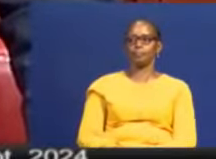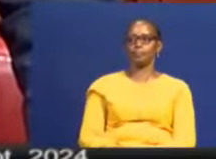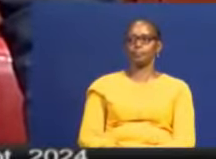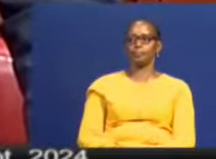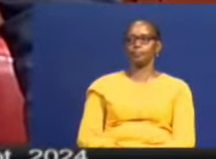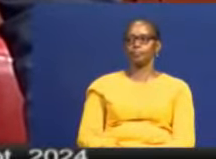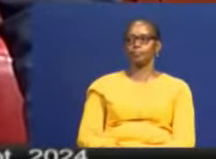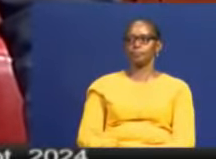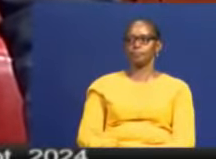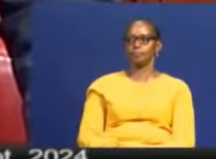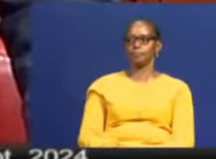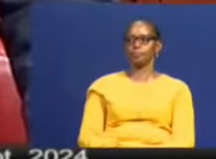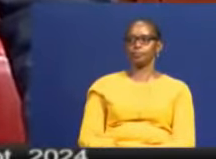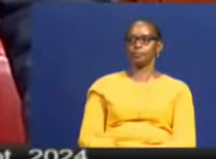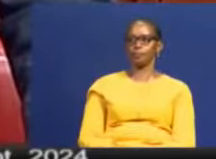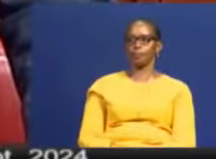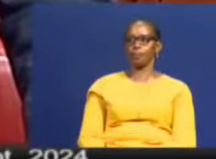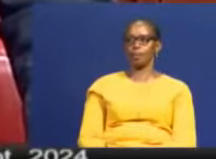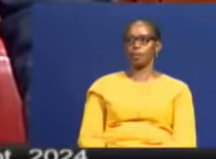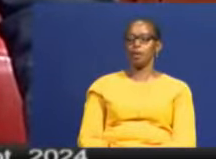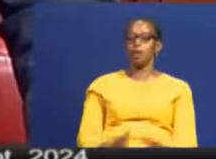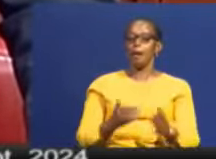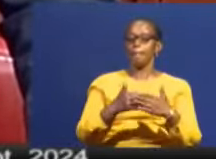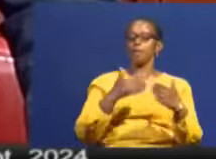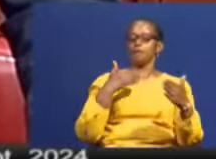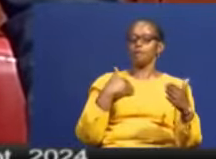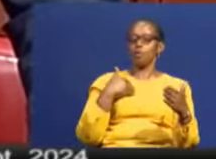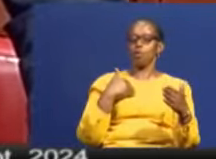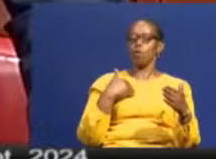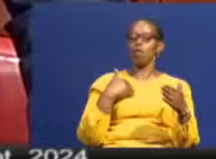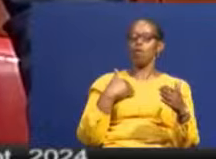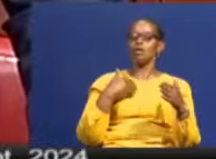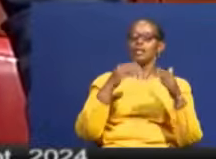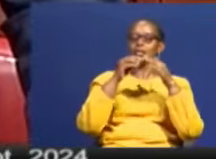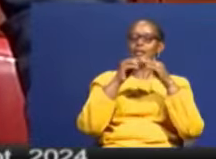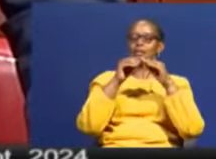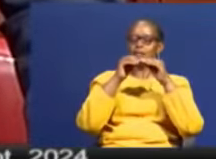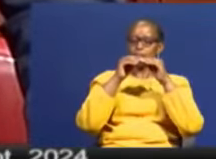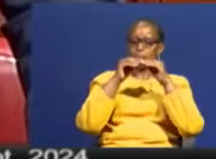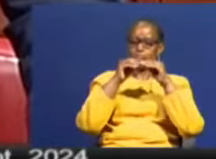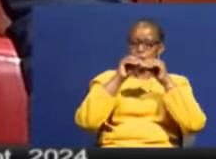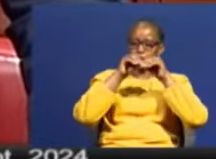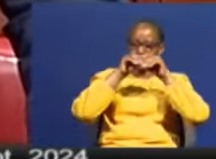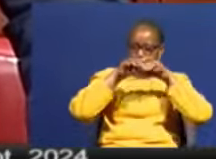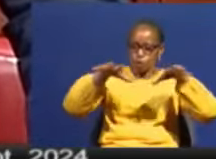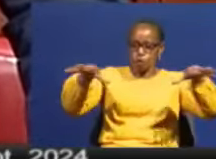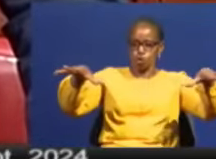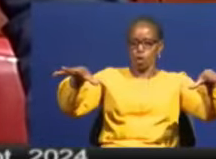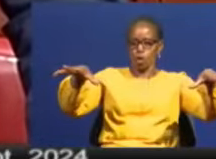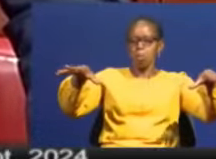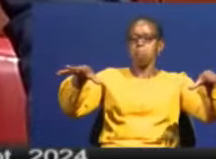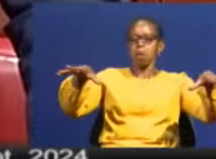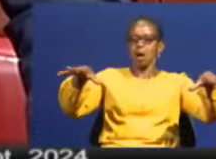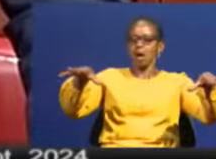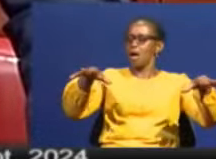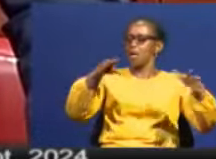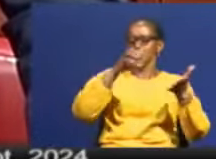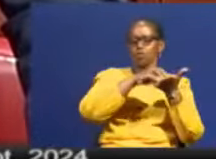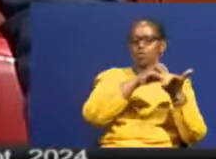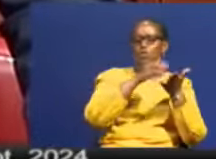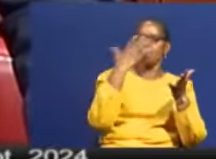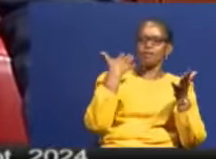that before CDF and before devolution, before decentralization, the situation was very, very bad.